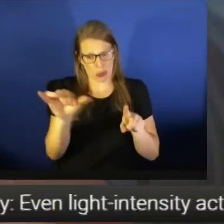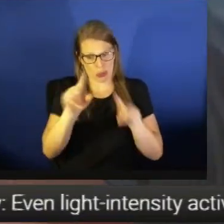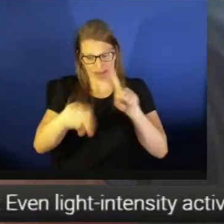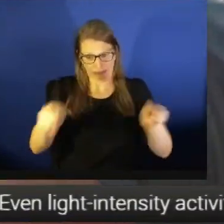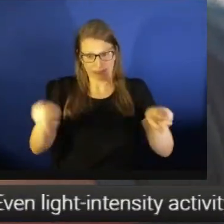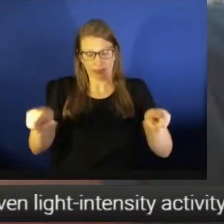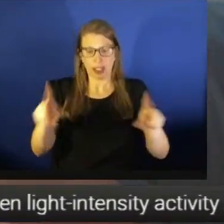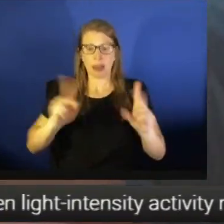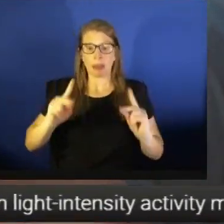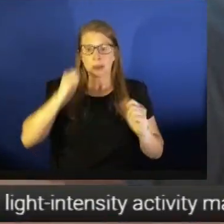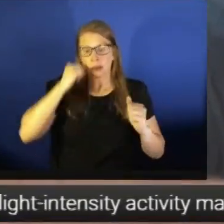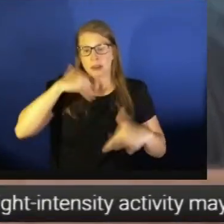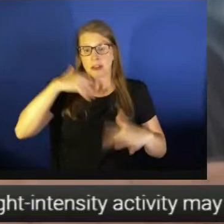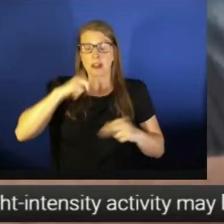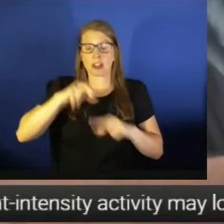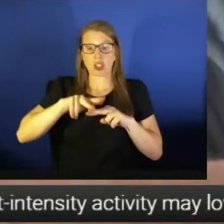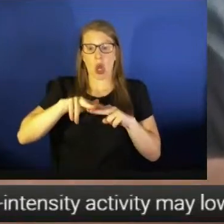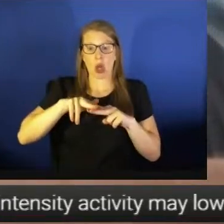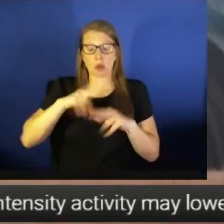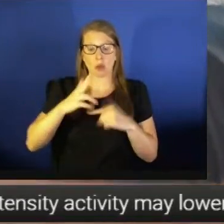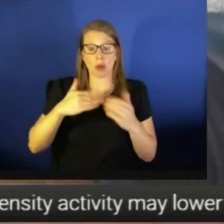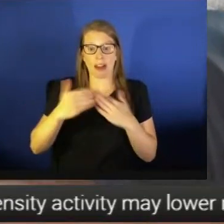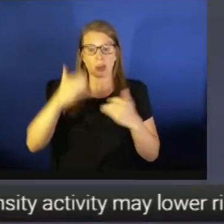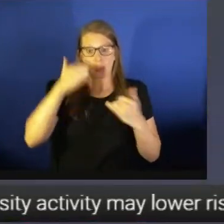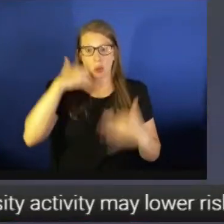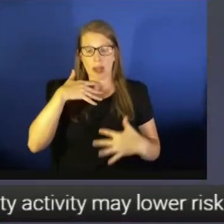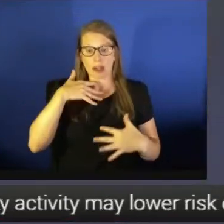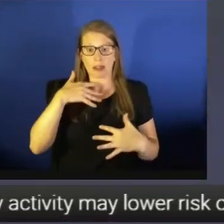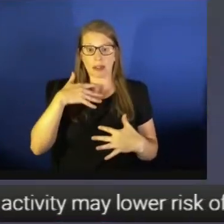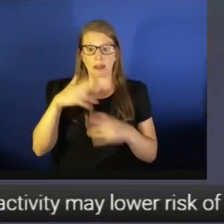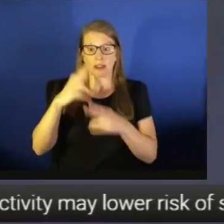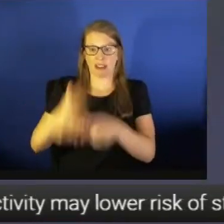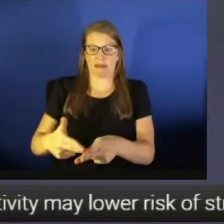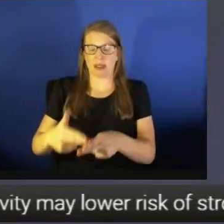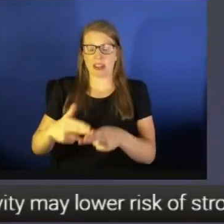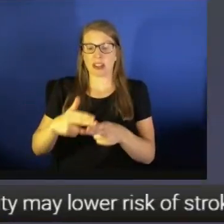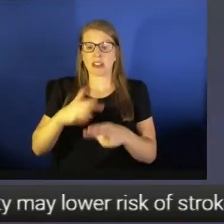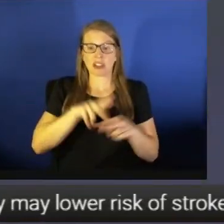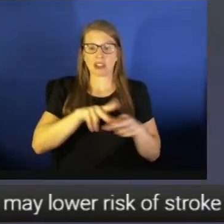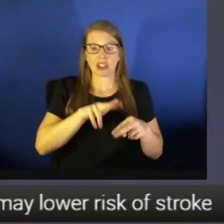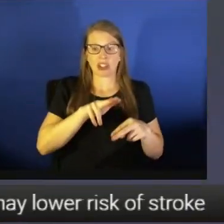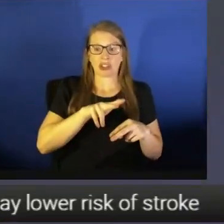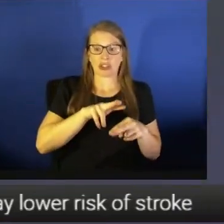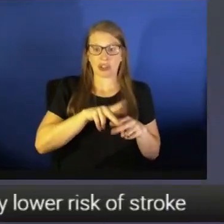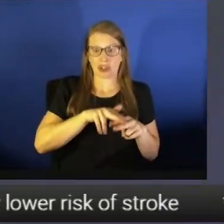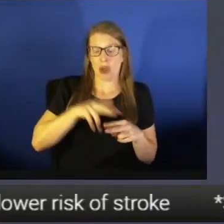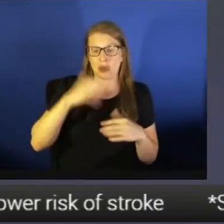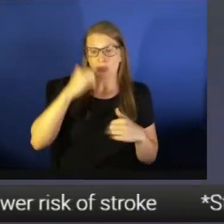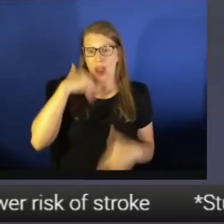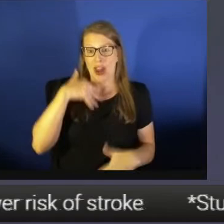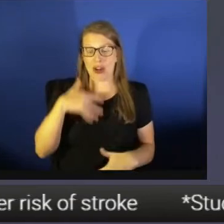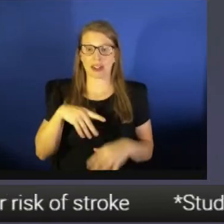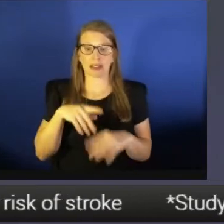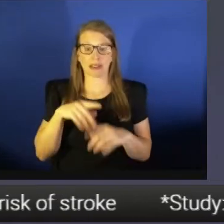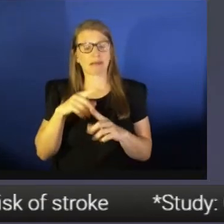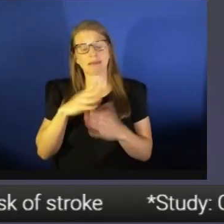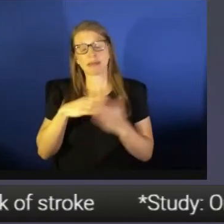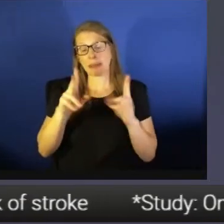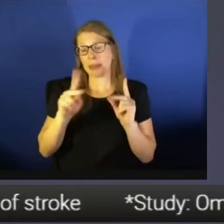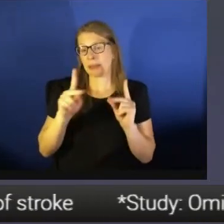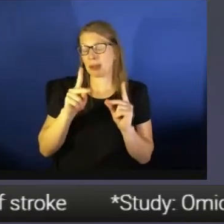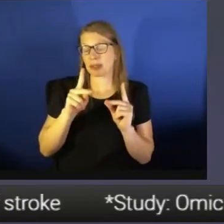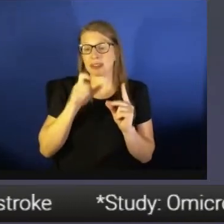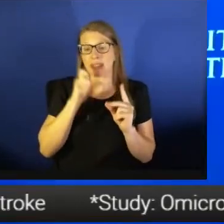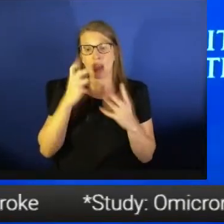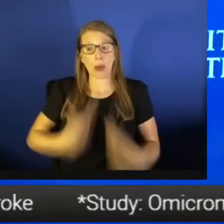of salt when they sweat as salty sweaters. And then there are people who aren't salty sweaters. But one of the easy, quick ways that people generally